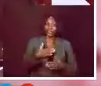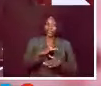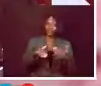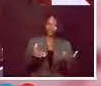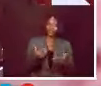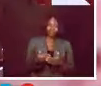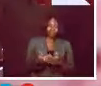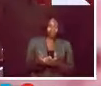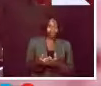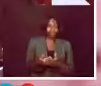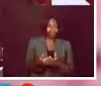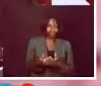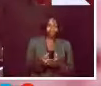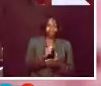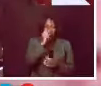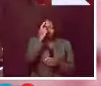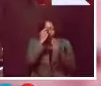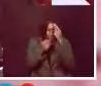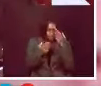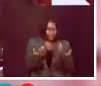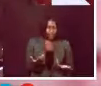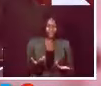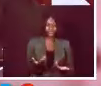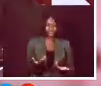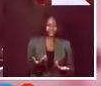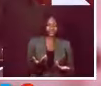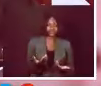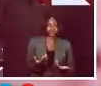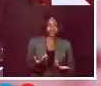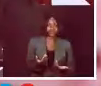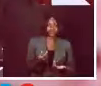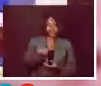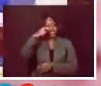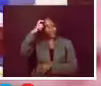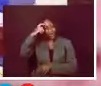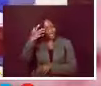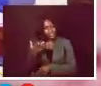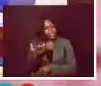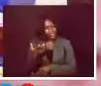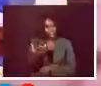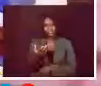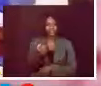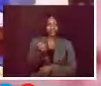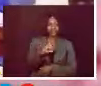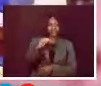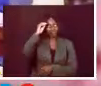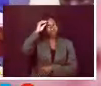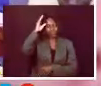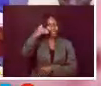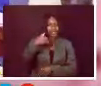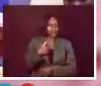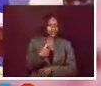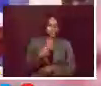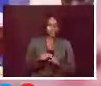us, not because I am wise or knowledgeable, but